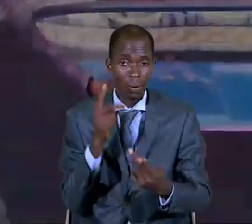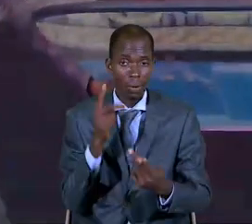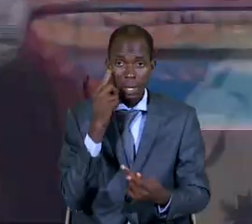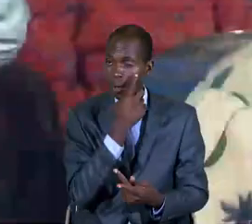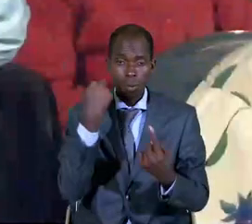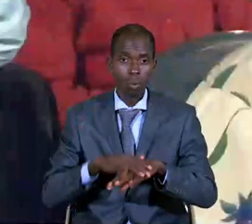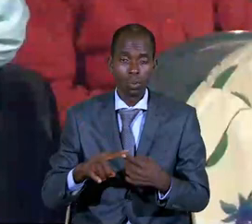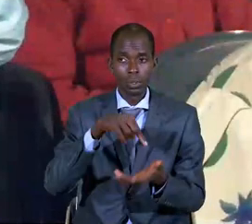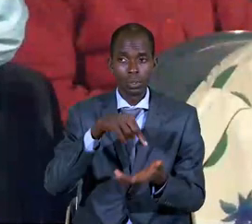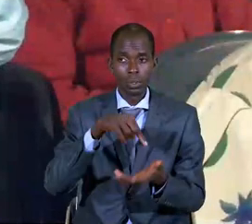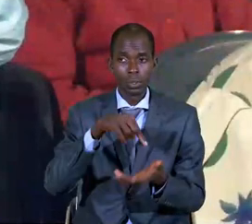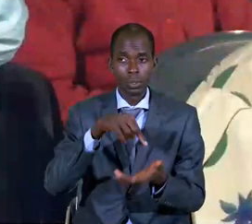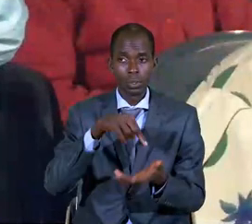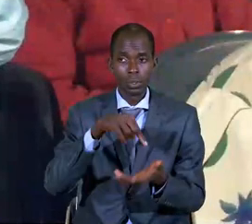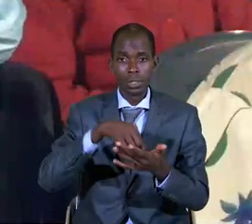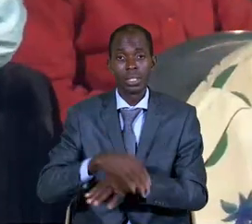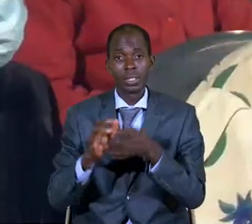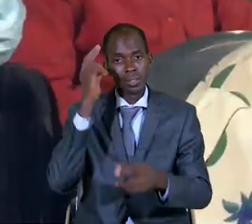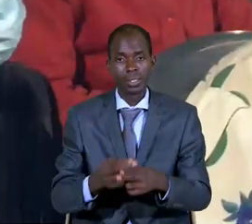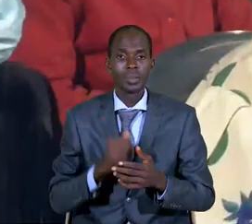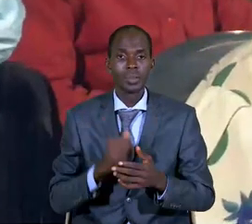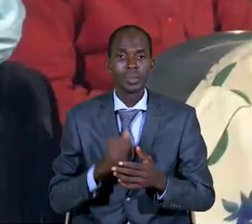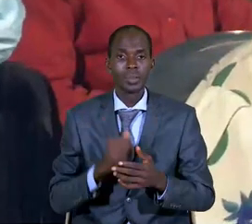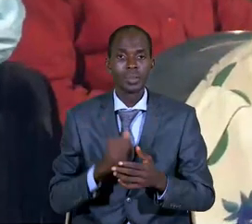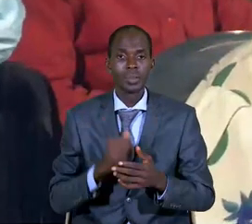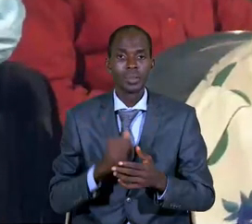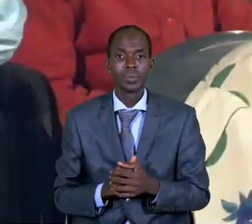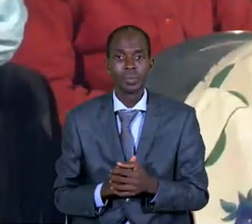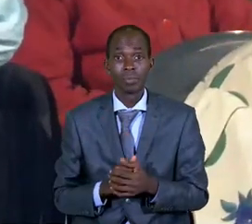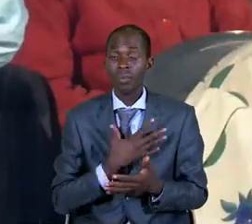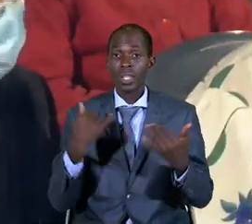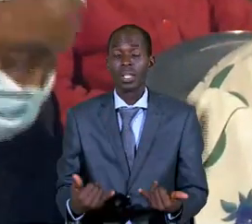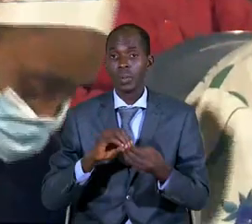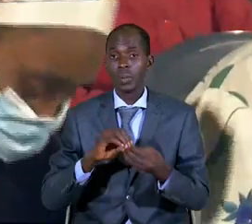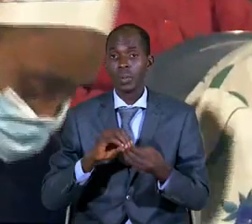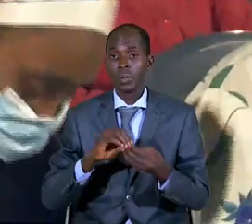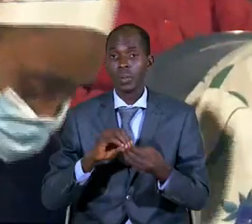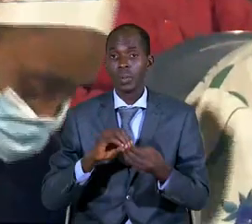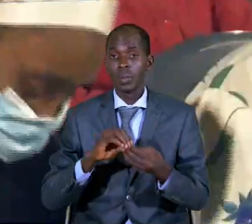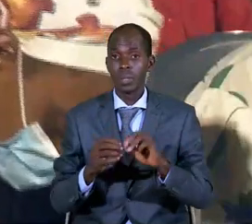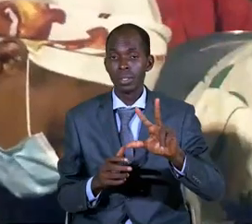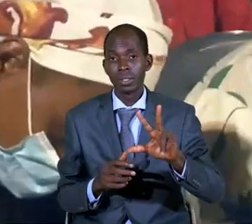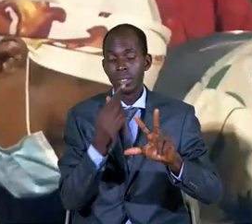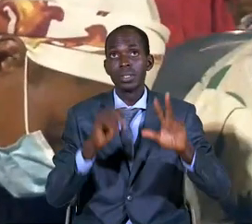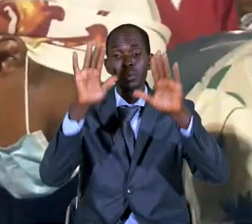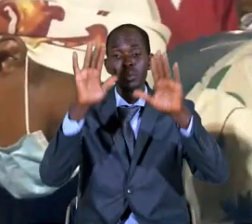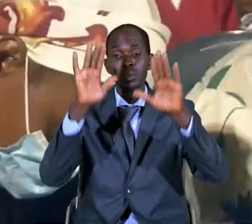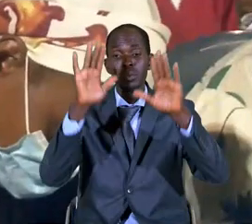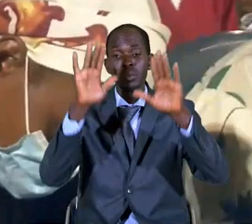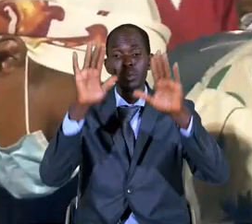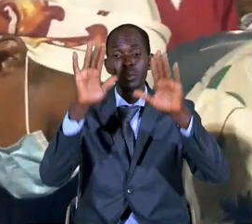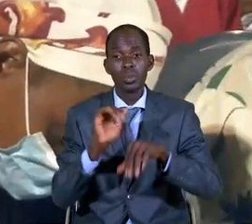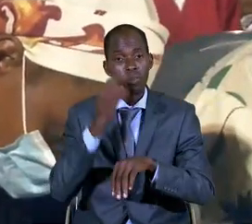to you tonight in Jesus' name. And now, number three, is the miracle for